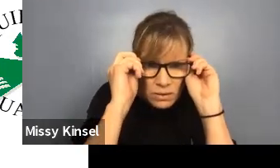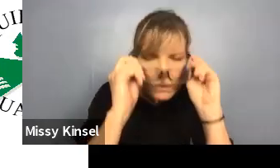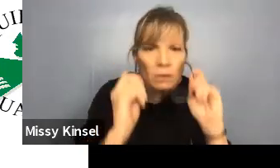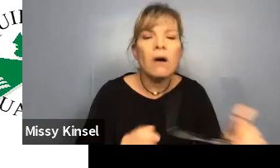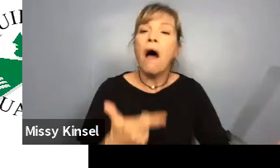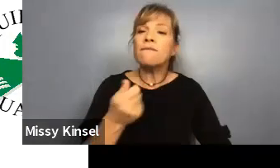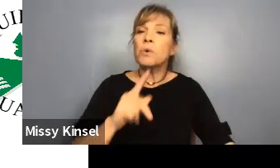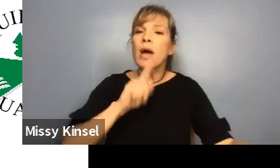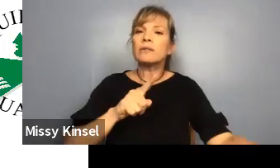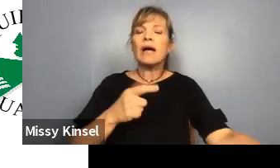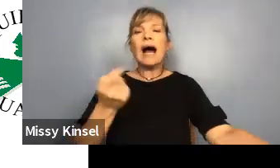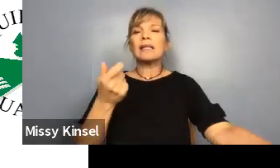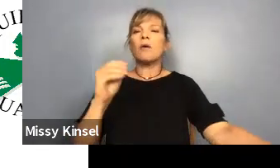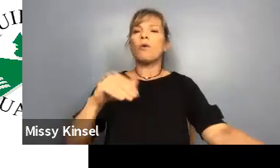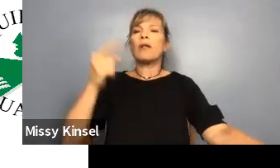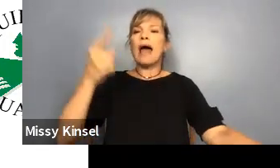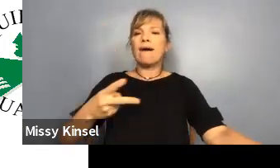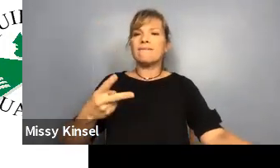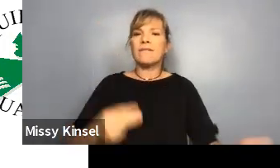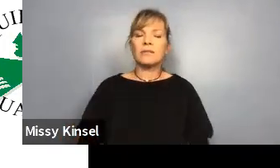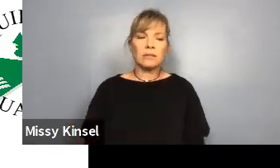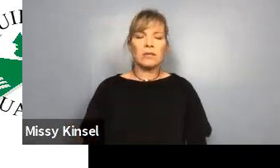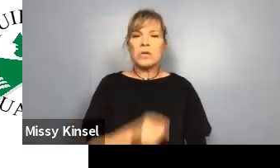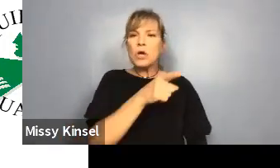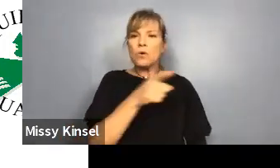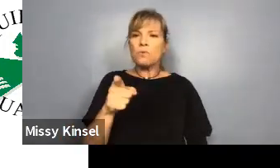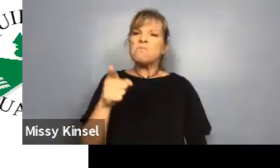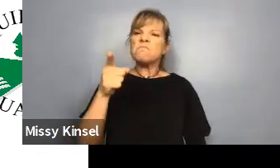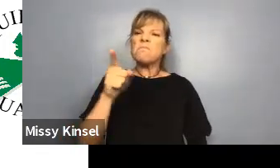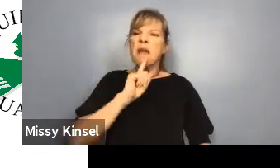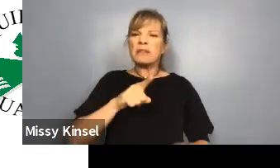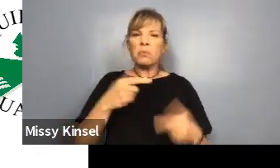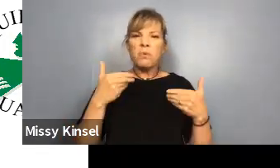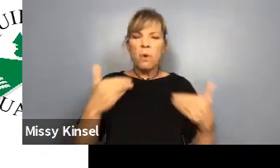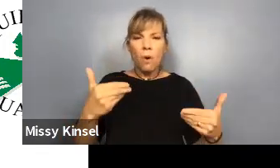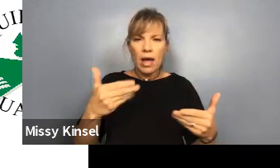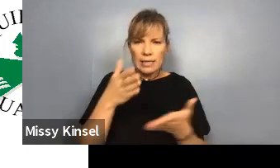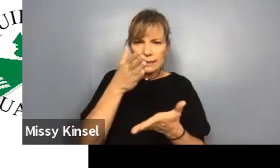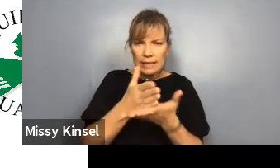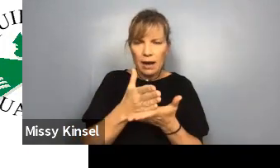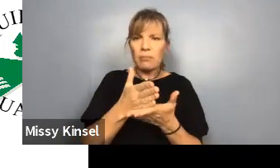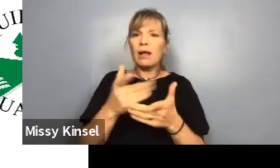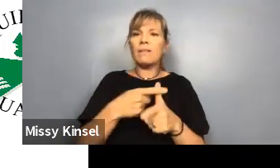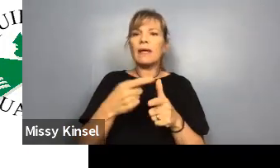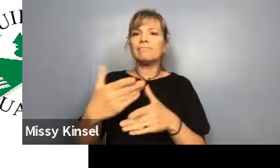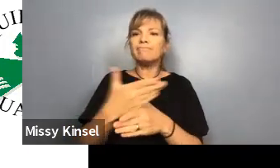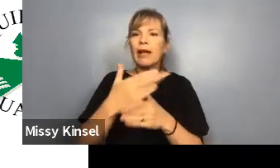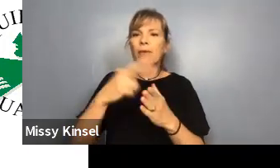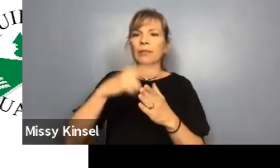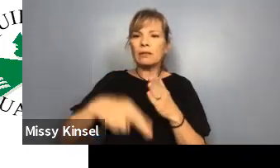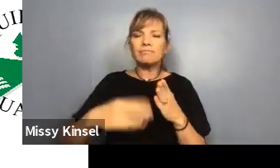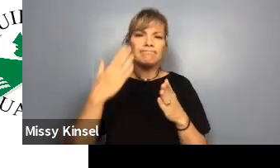That's a little more than half of you that answered. So we'll go ahead and end there and share the results. I